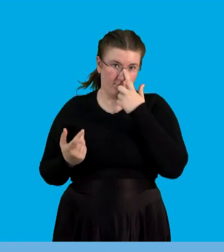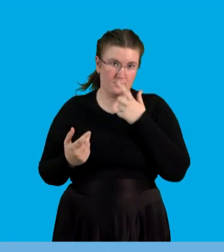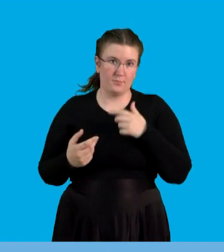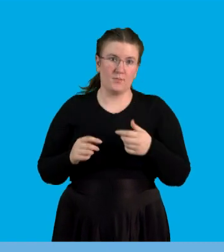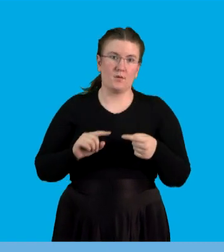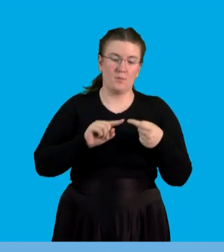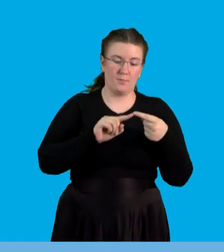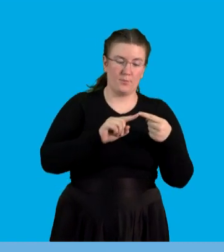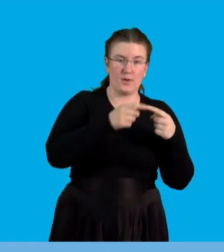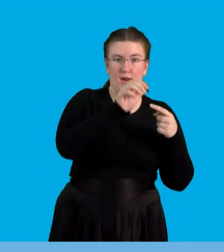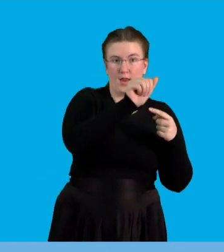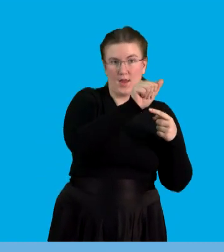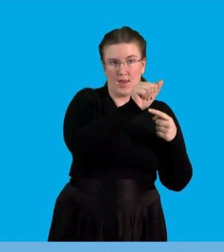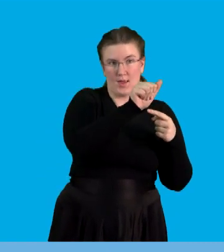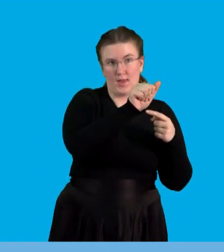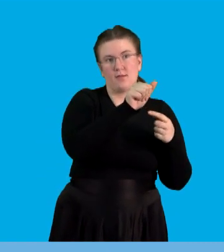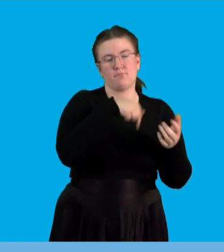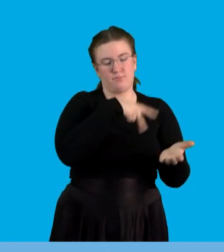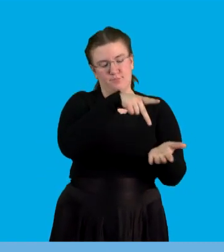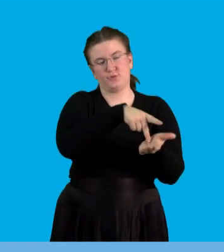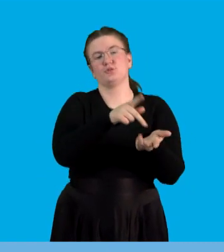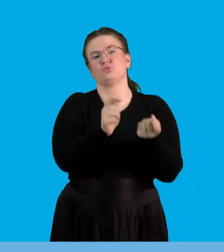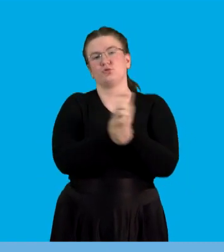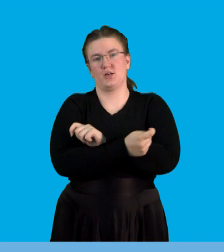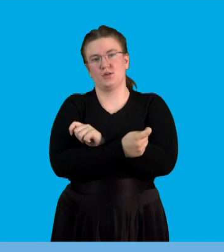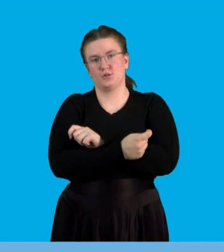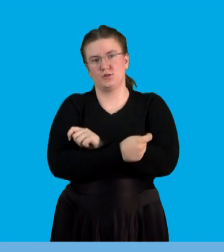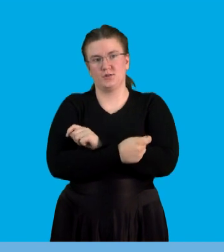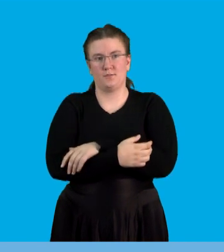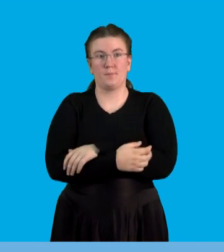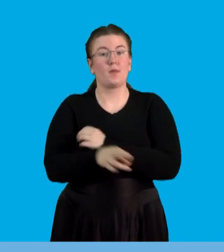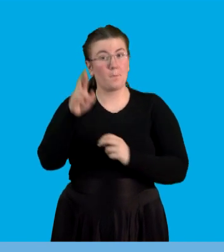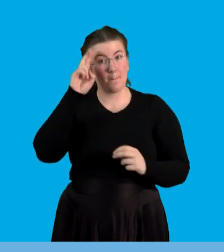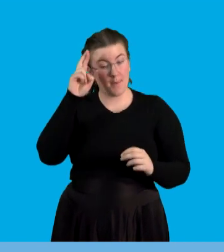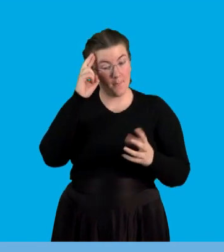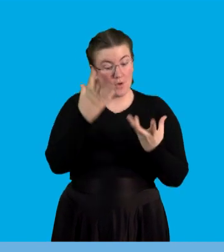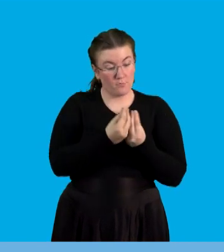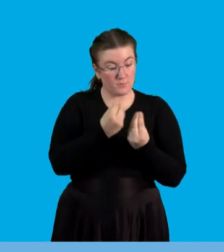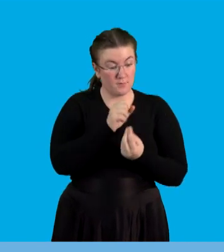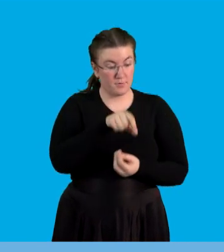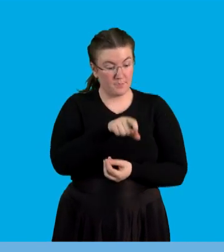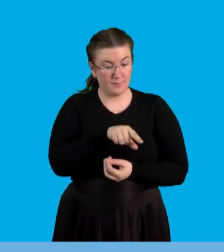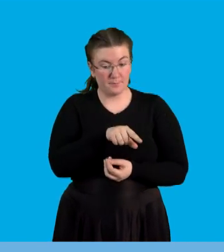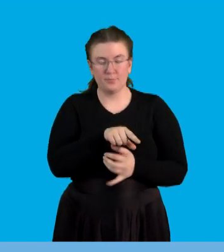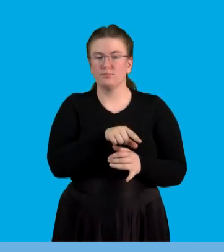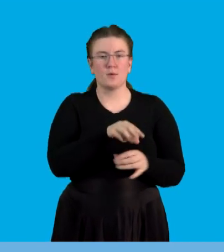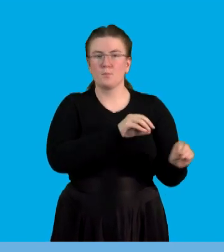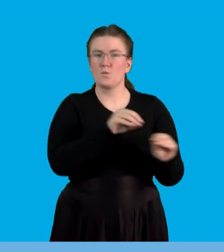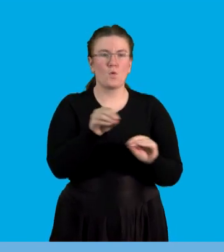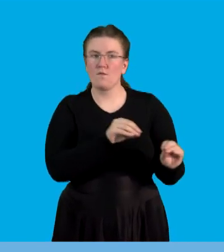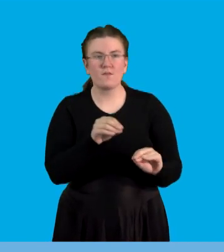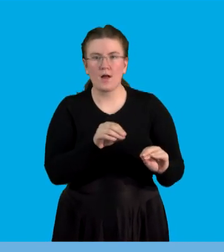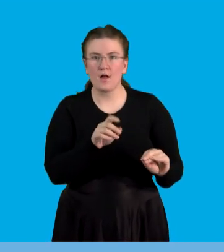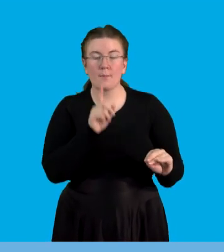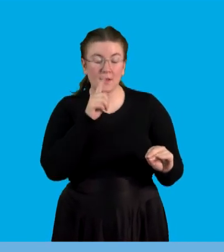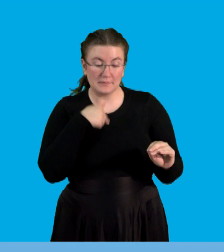it was at point A, I've changed now the position of it. And remember, this object was not moving. So if I apply a